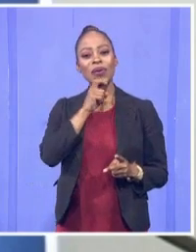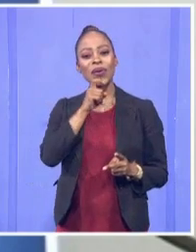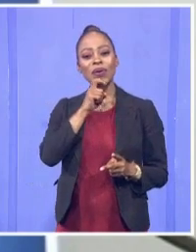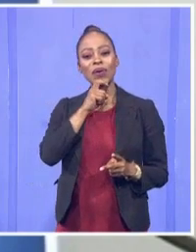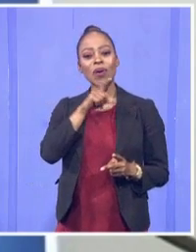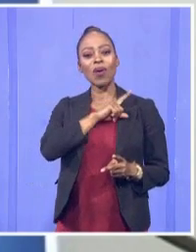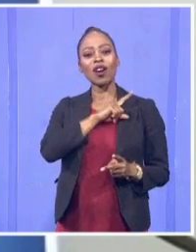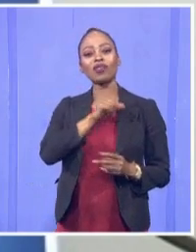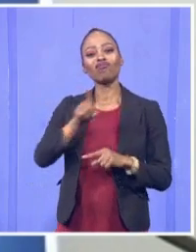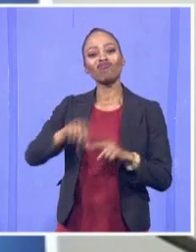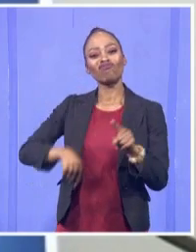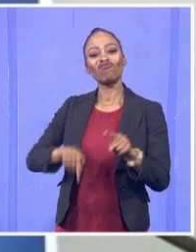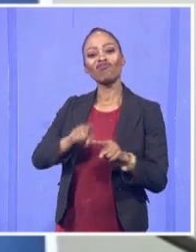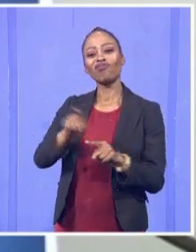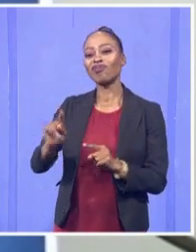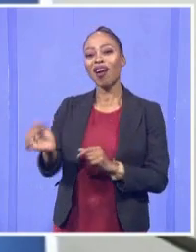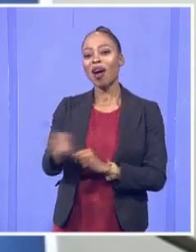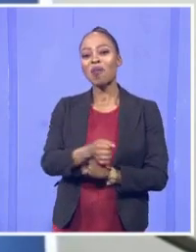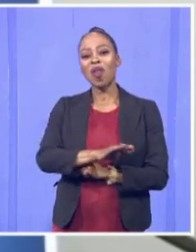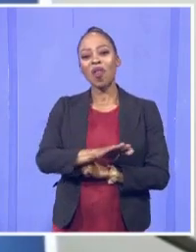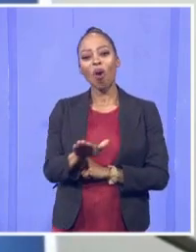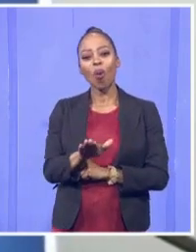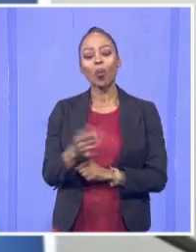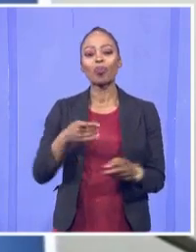to eliminate you. Three,